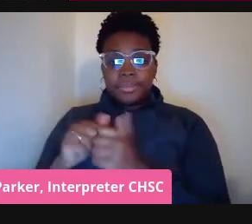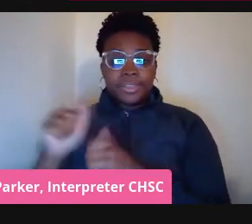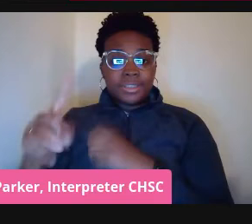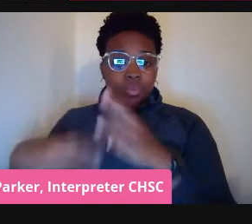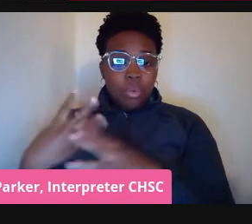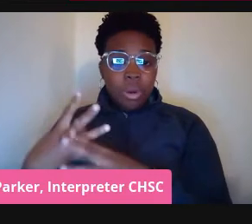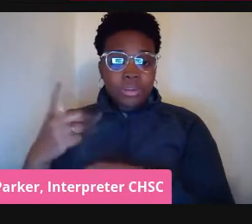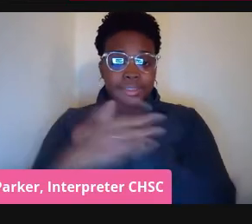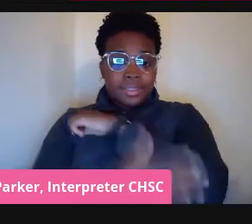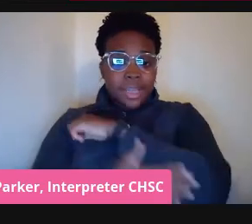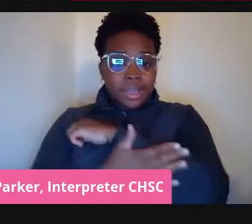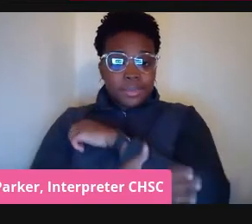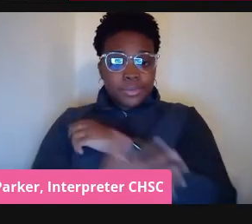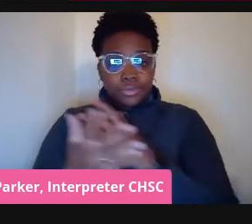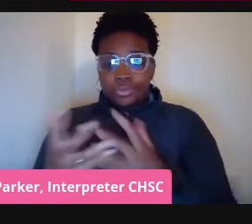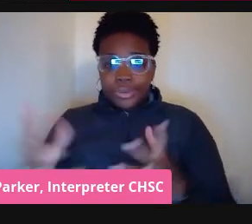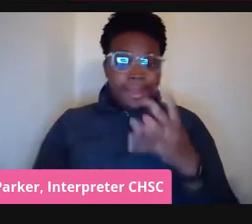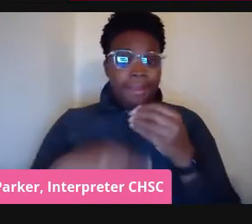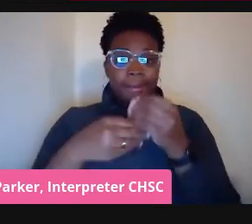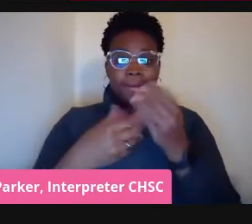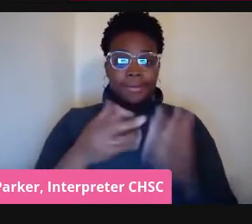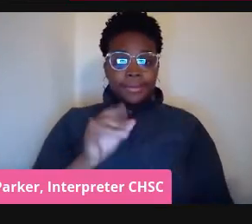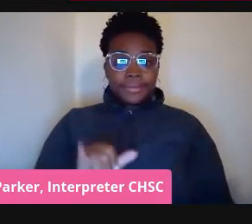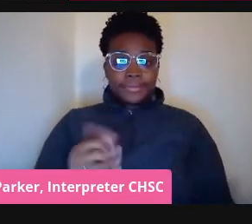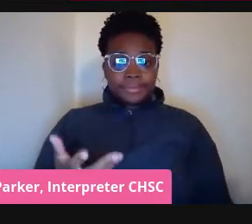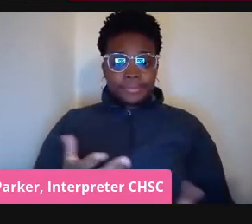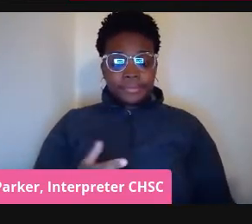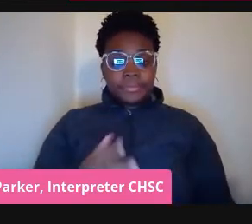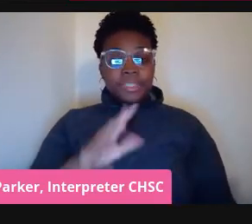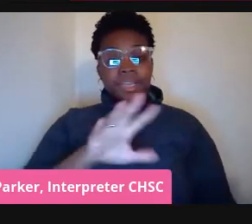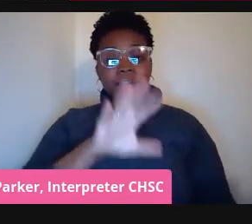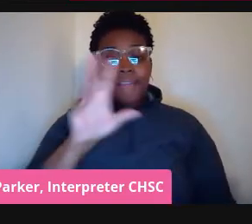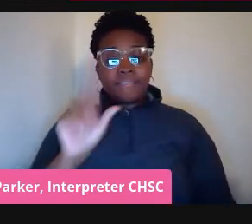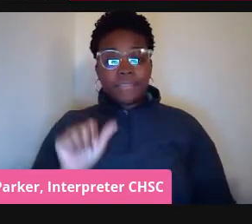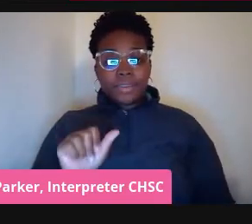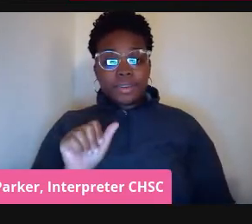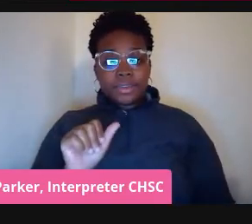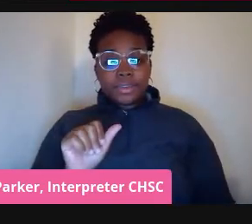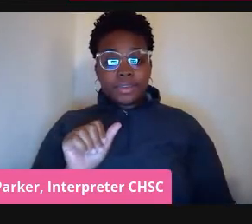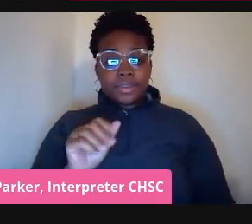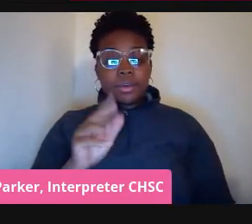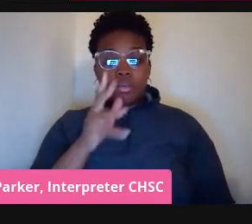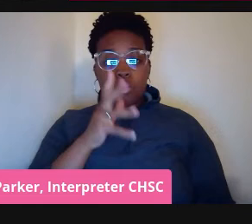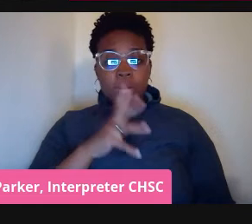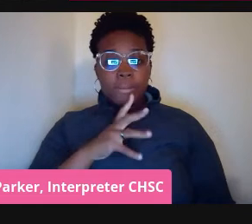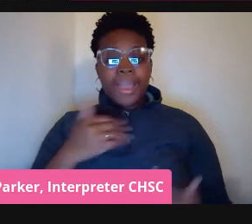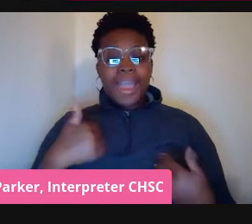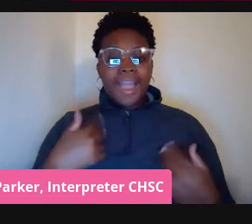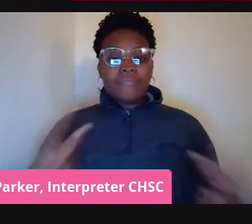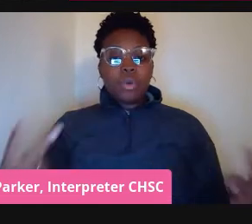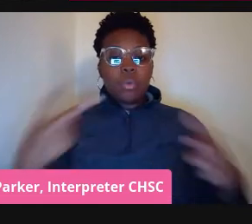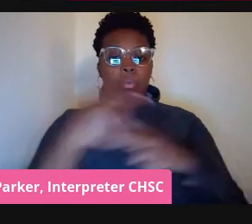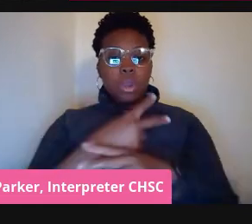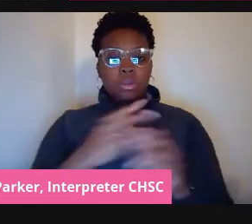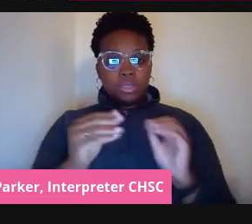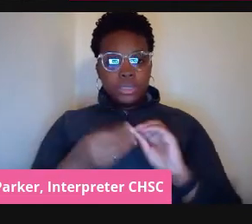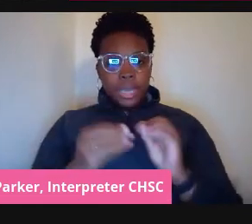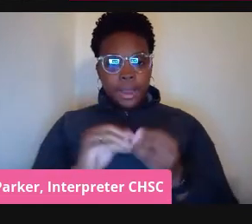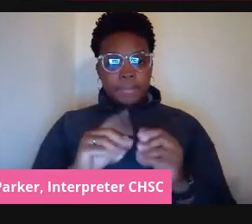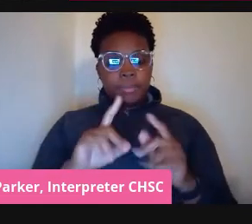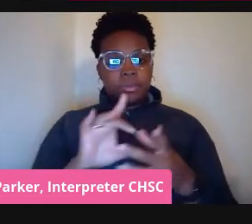things I wanted to say is African women have even worse statistics when it comes to fibroids.